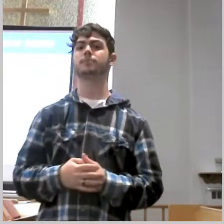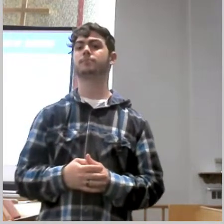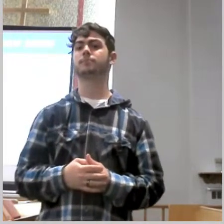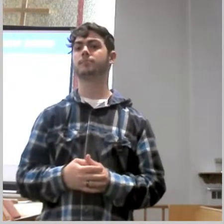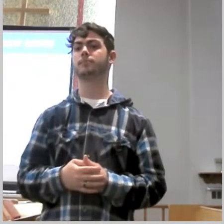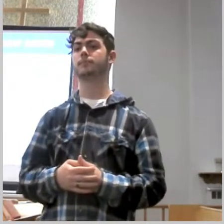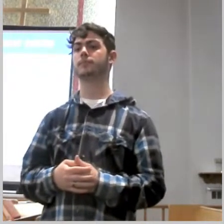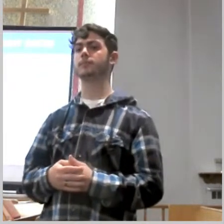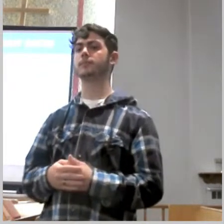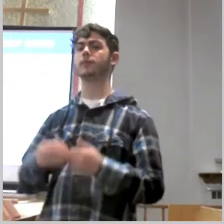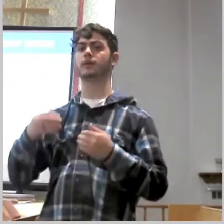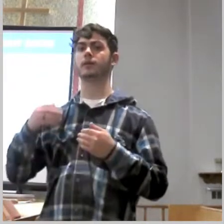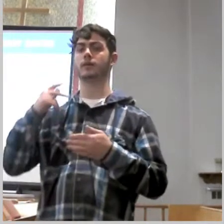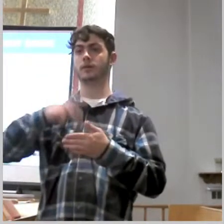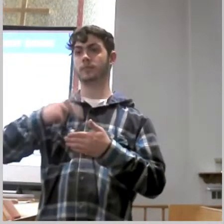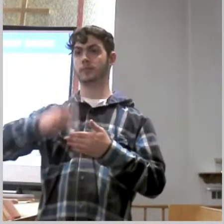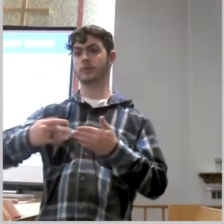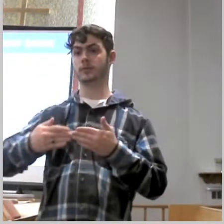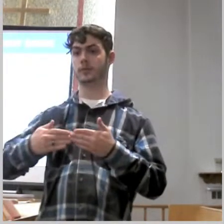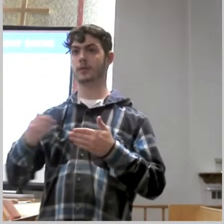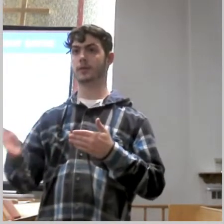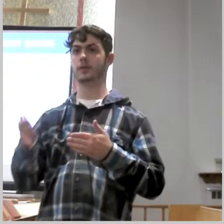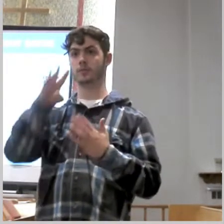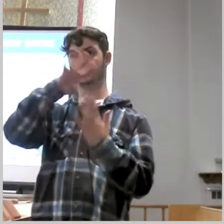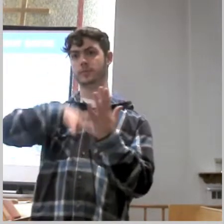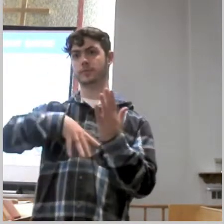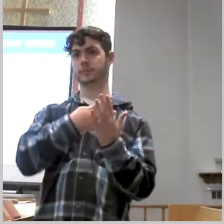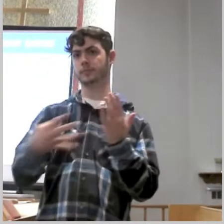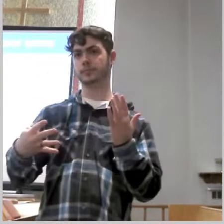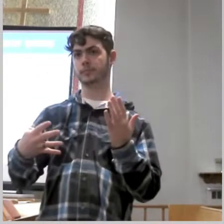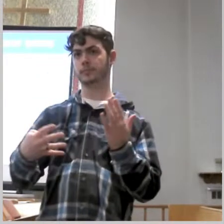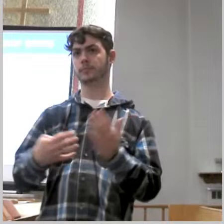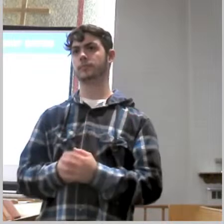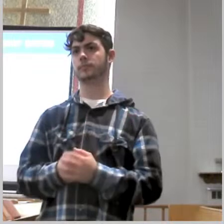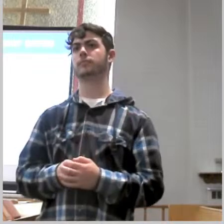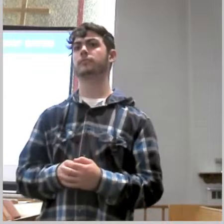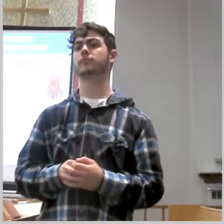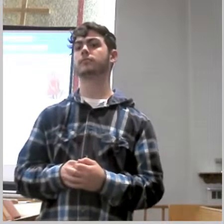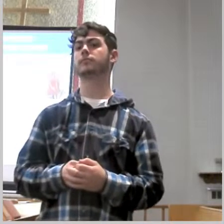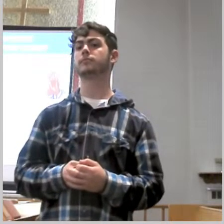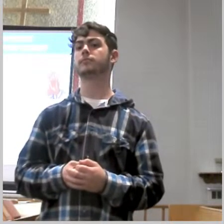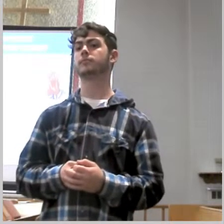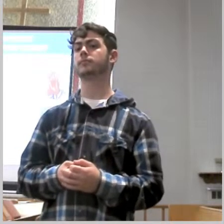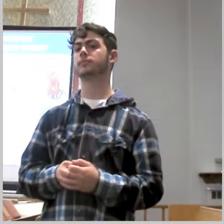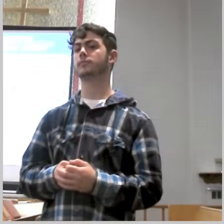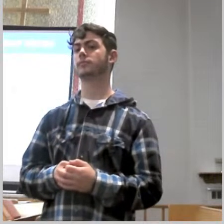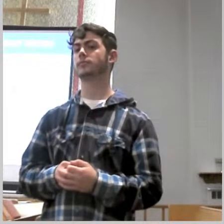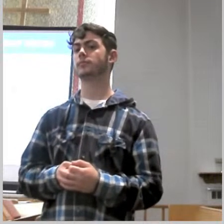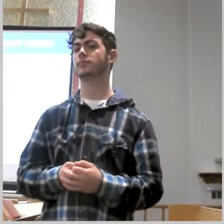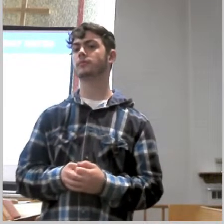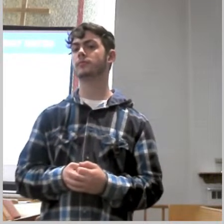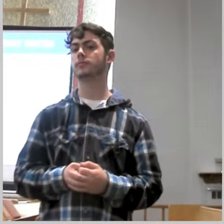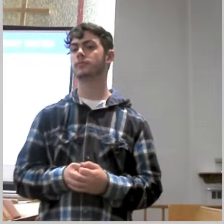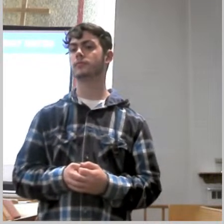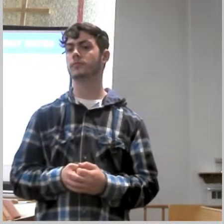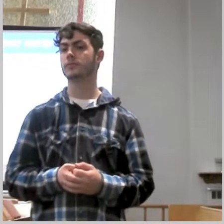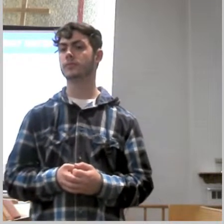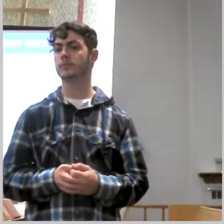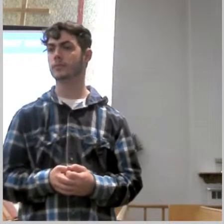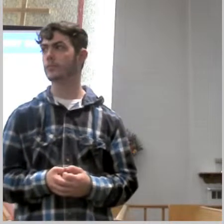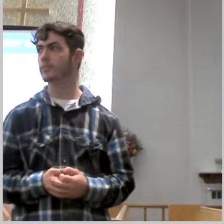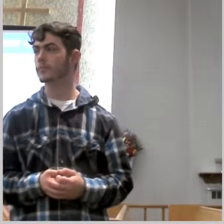is the Project Gateway calendar. A couple of dates coming up, you can see there. There is